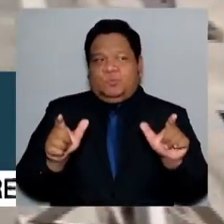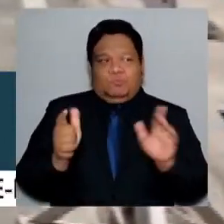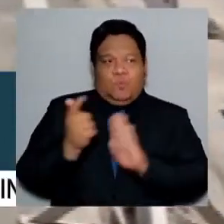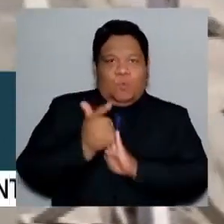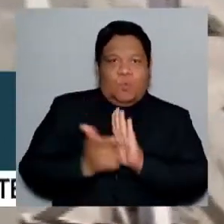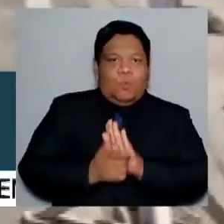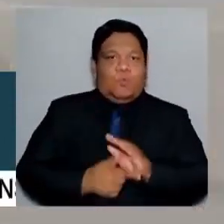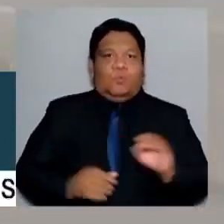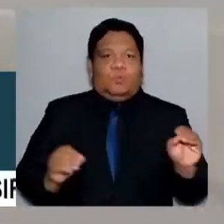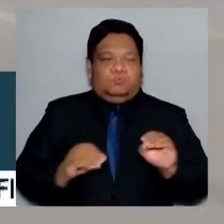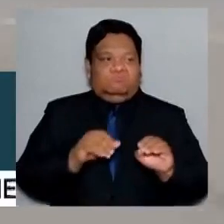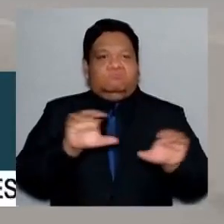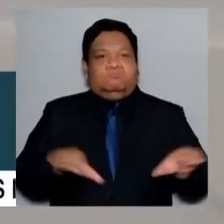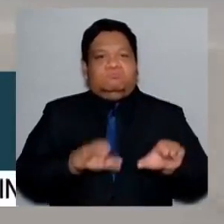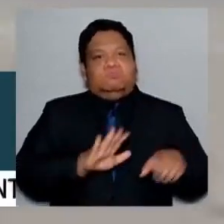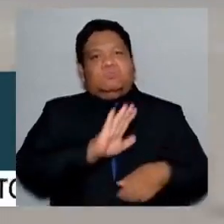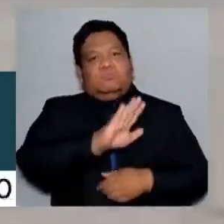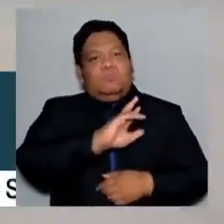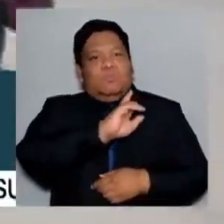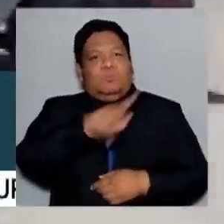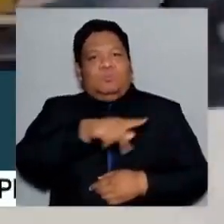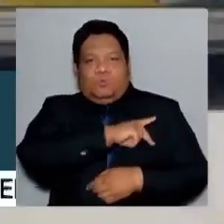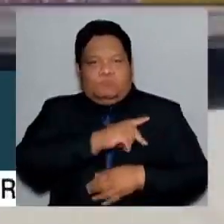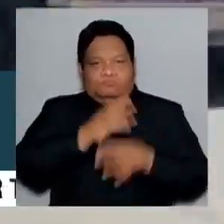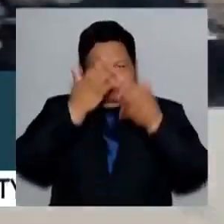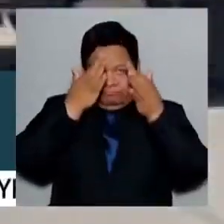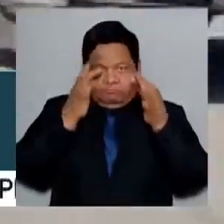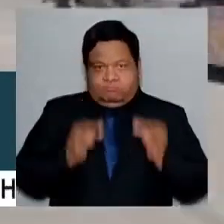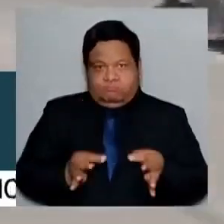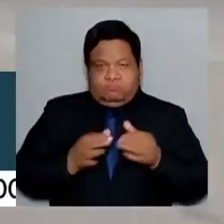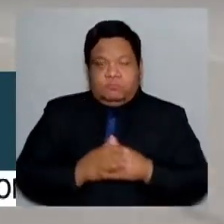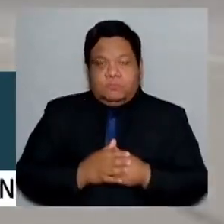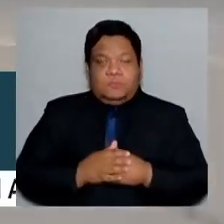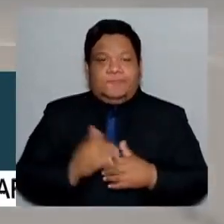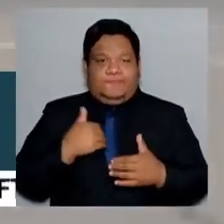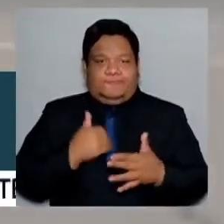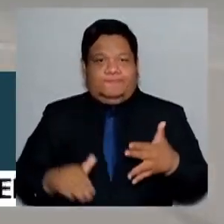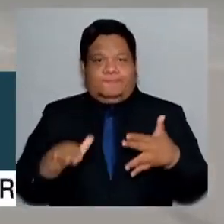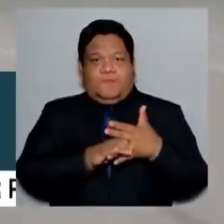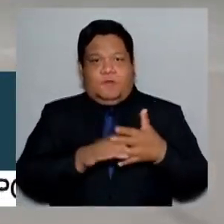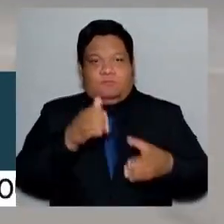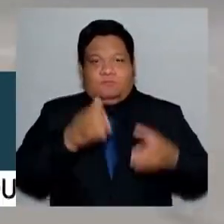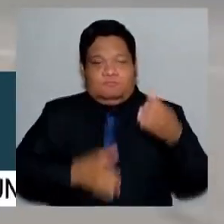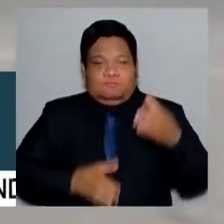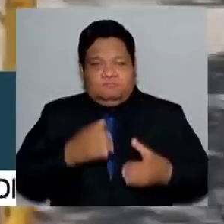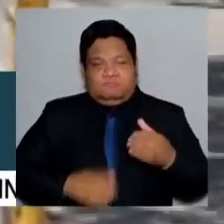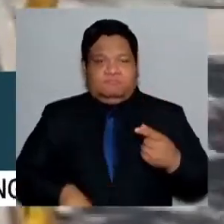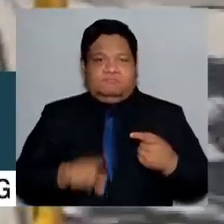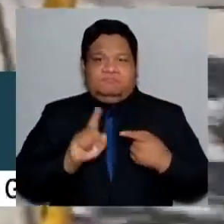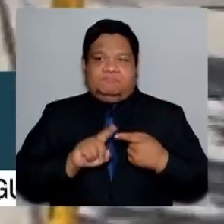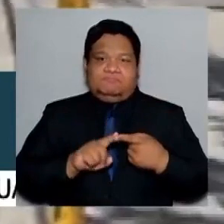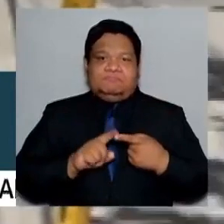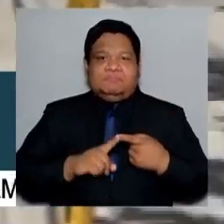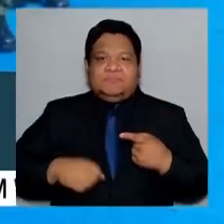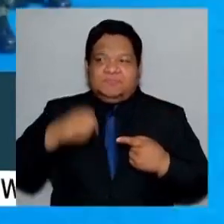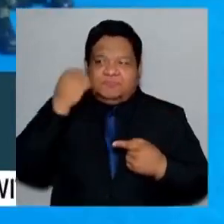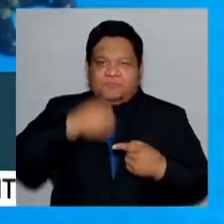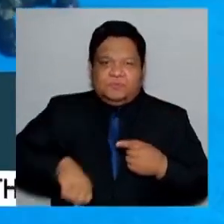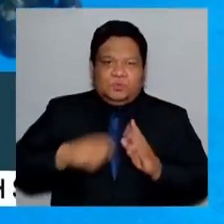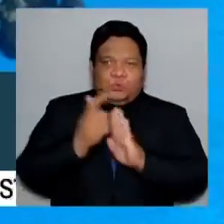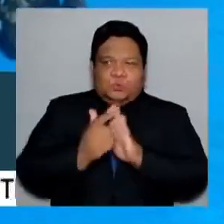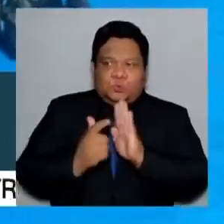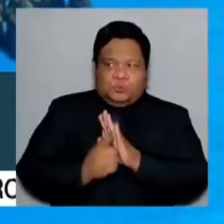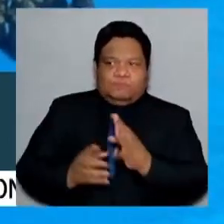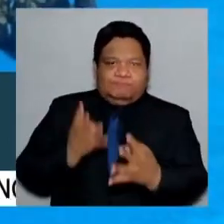their personal and private capacity. They were charged with violations of serious illegal detention with rape, the Comprehensive